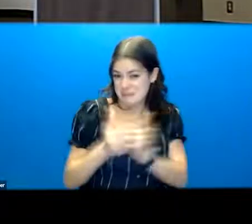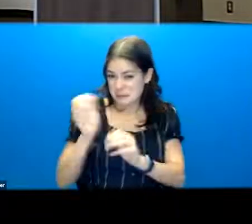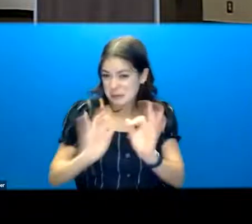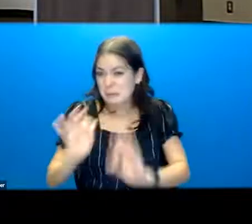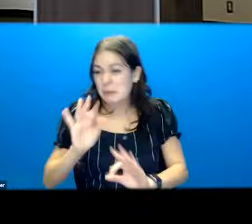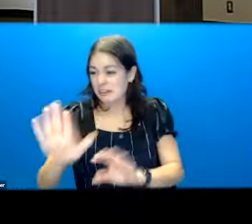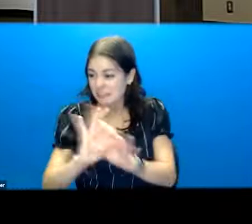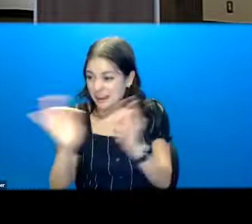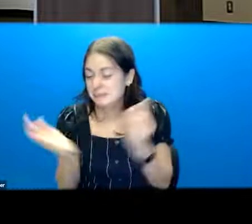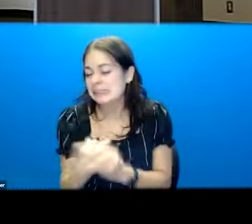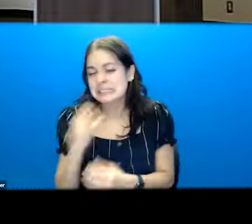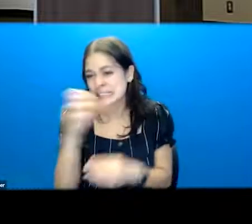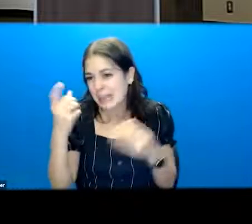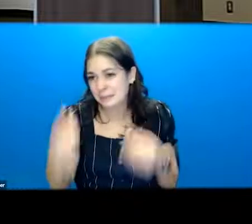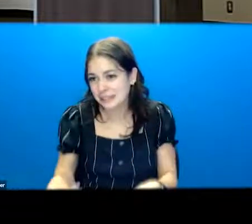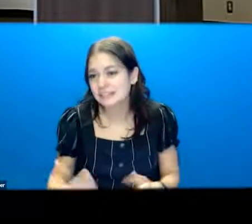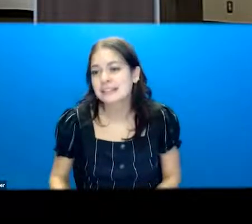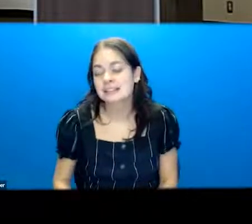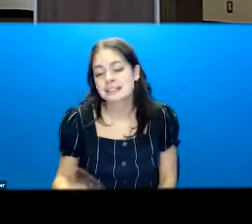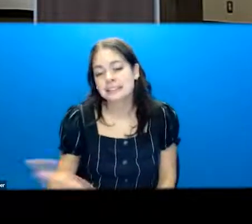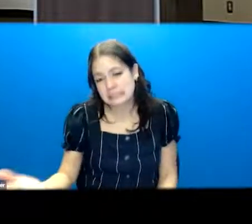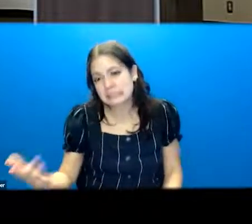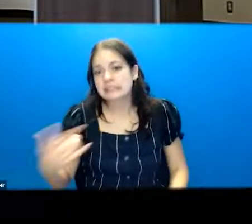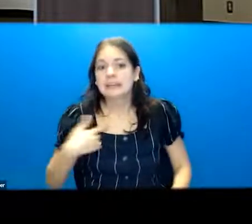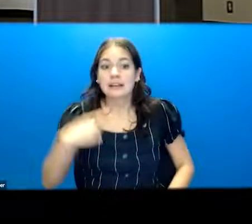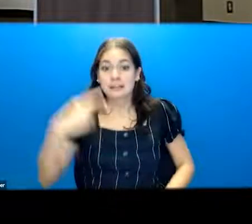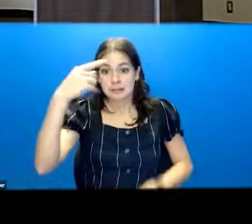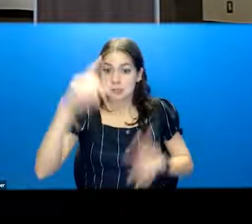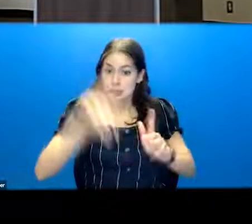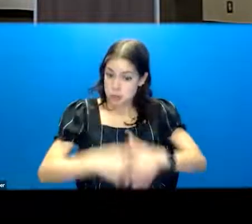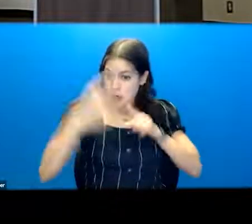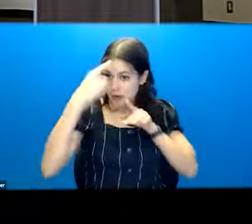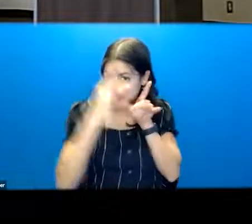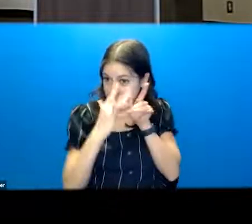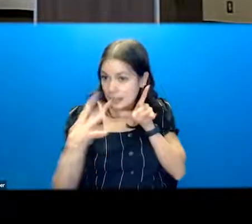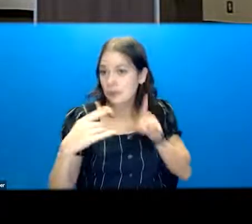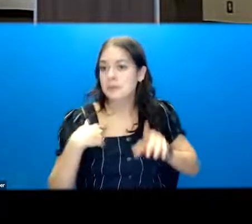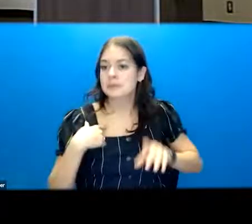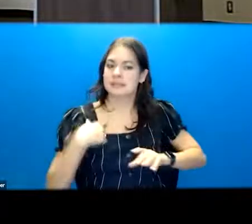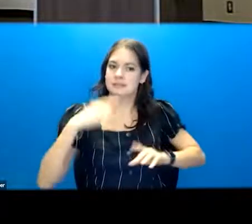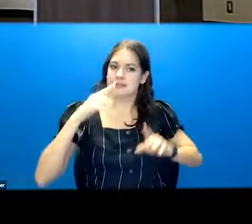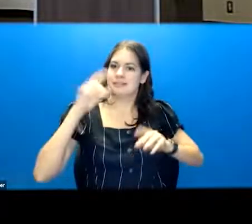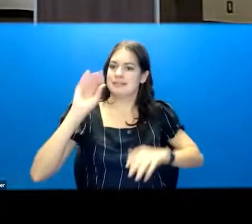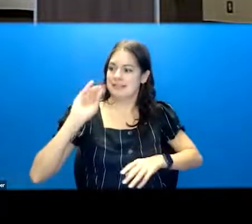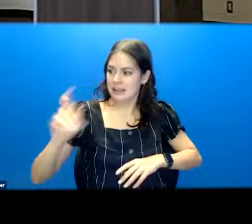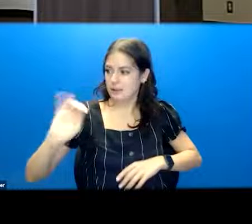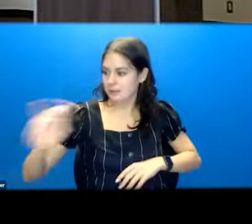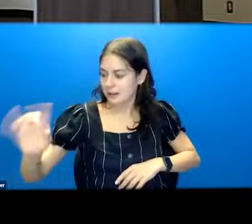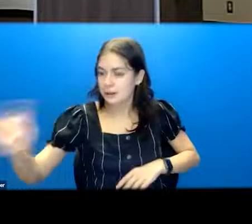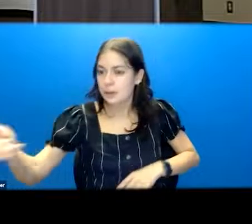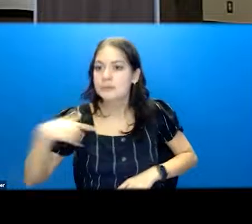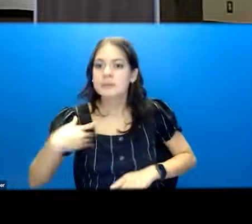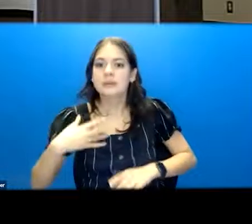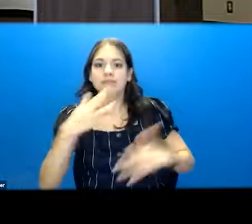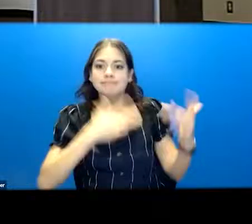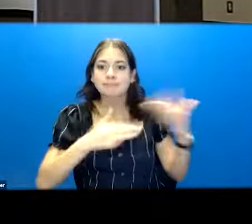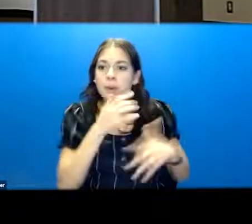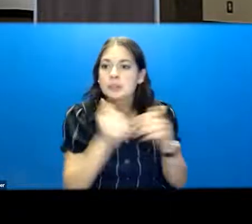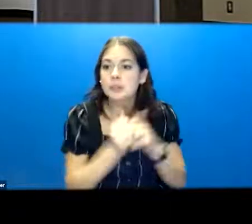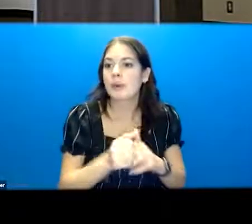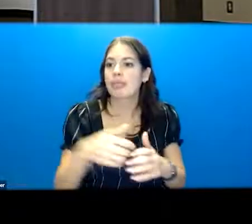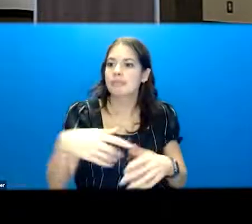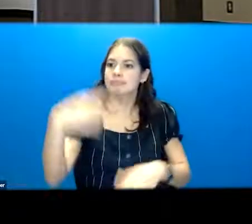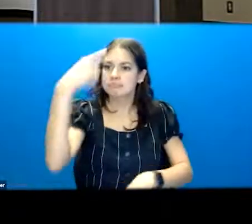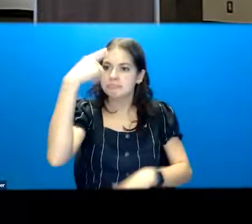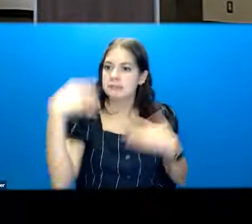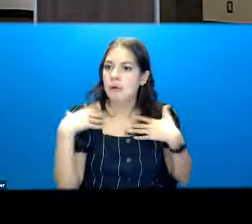families, that doesn't happen. It is the onset of psychosis, multiple diagnoses, multiple interactions with mental health